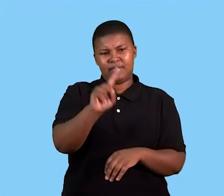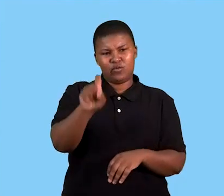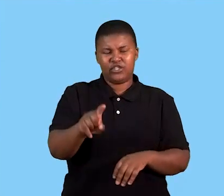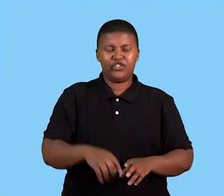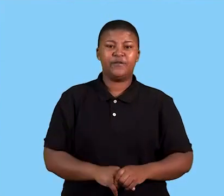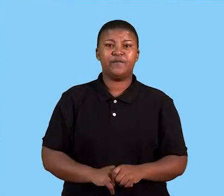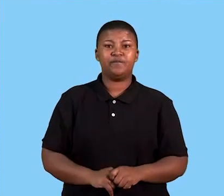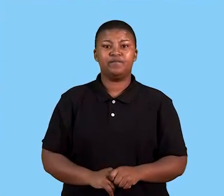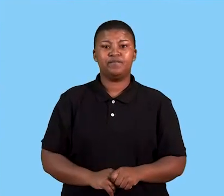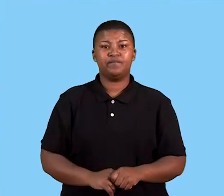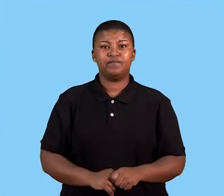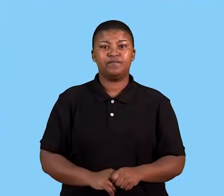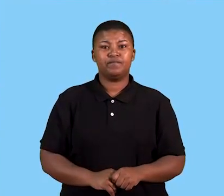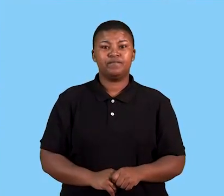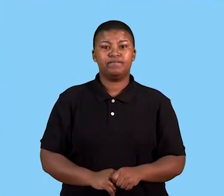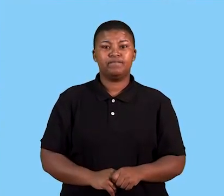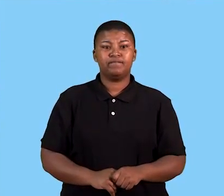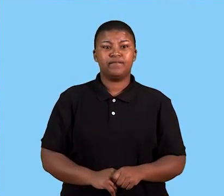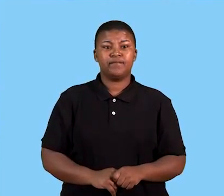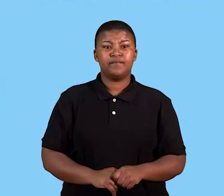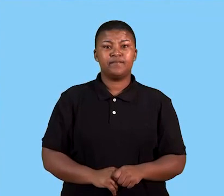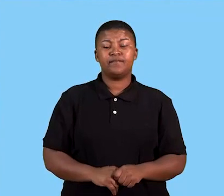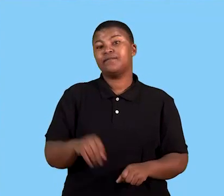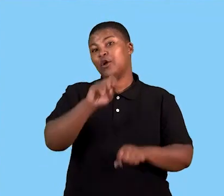this question. And that is it for our